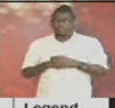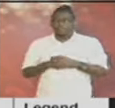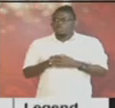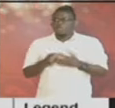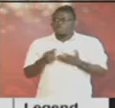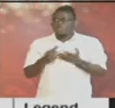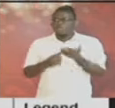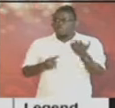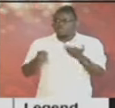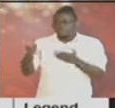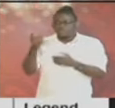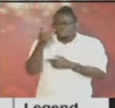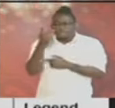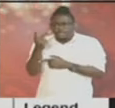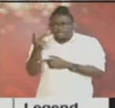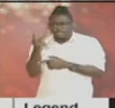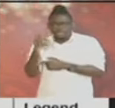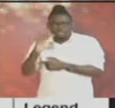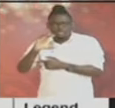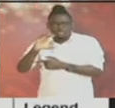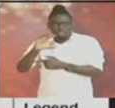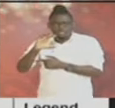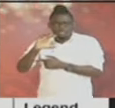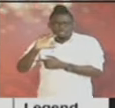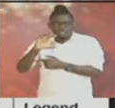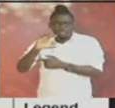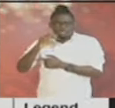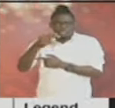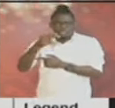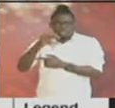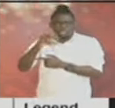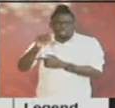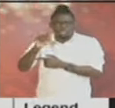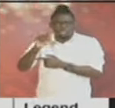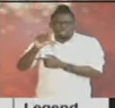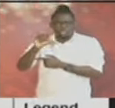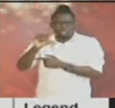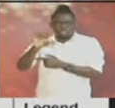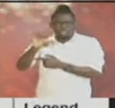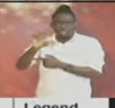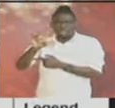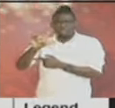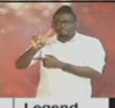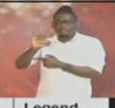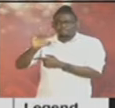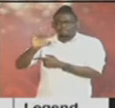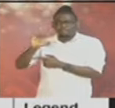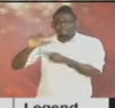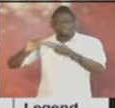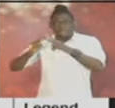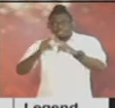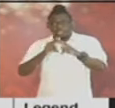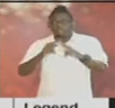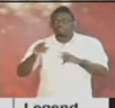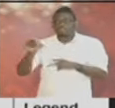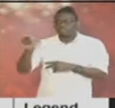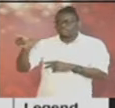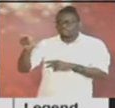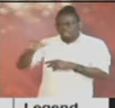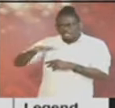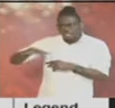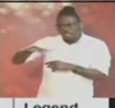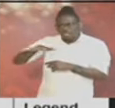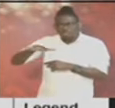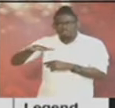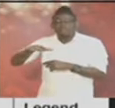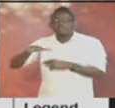Chase Village, Karapi, Chima, Balmain area around there, those areas are what we would say hot areas, areas in which we would have recorded a high